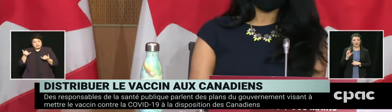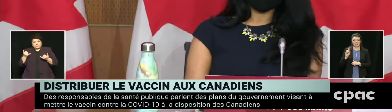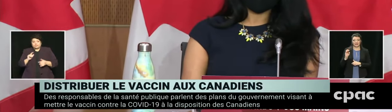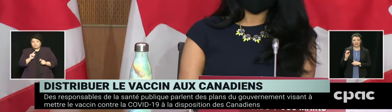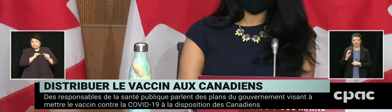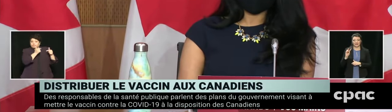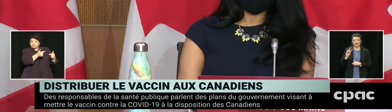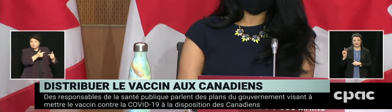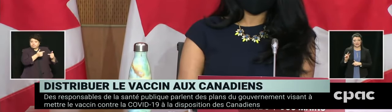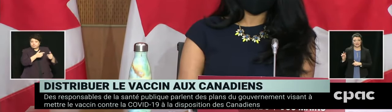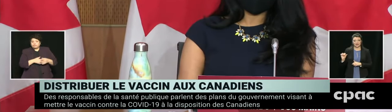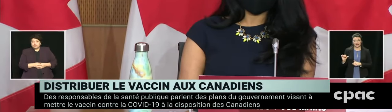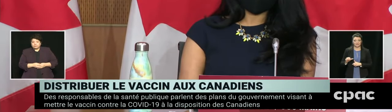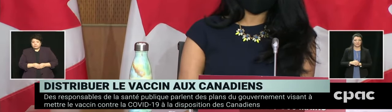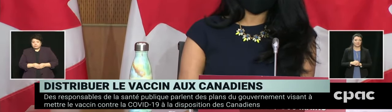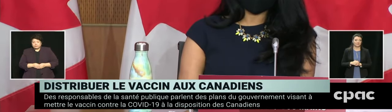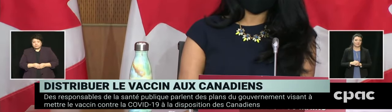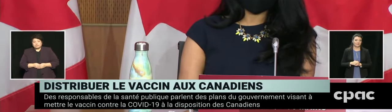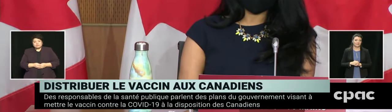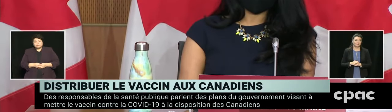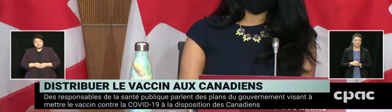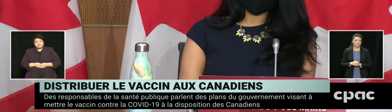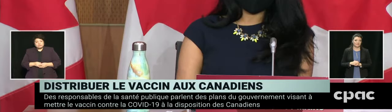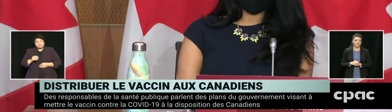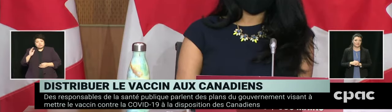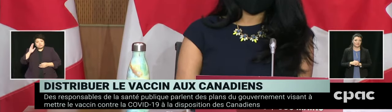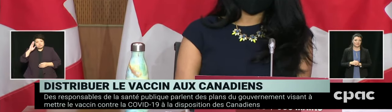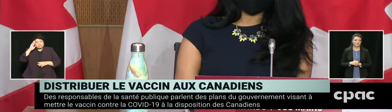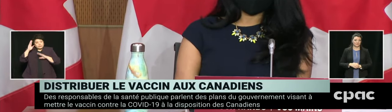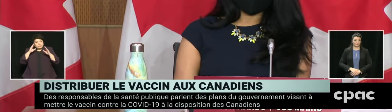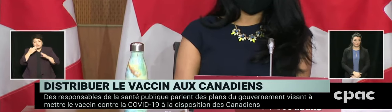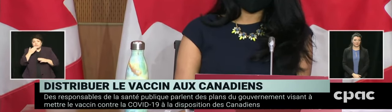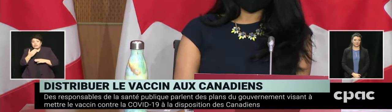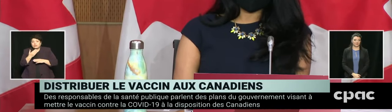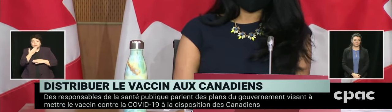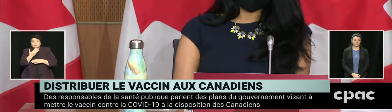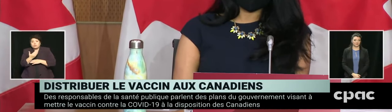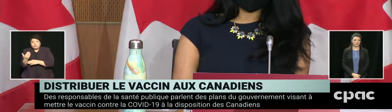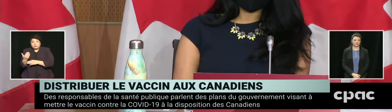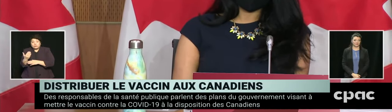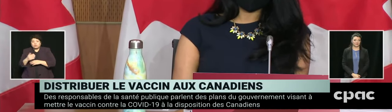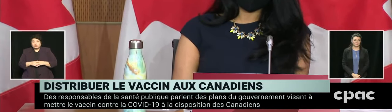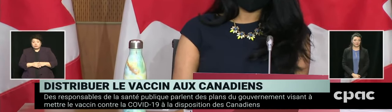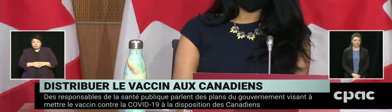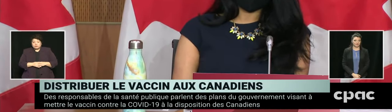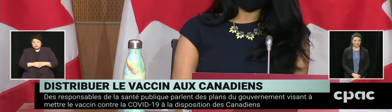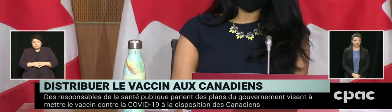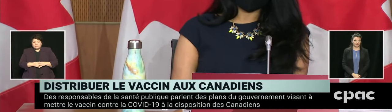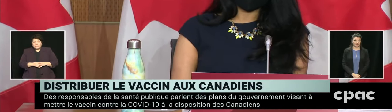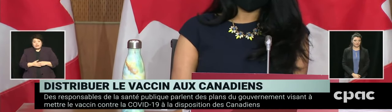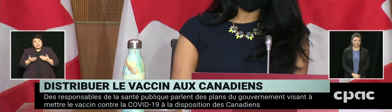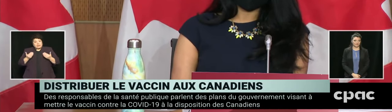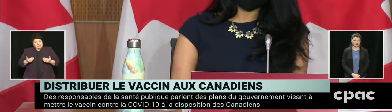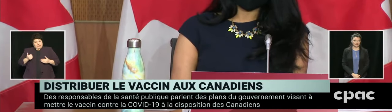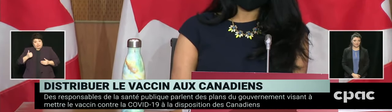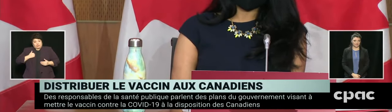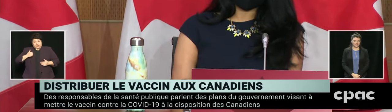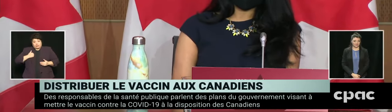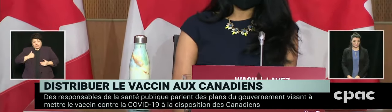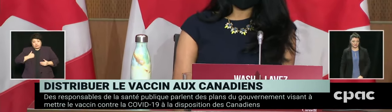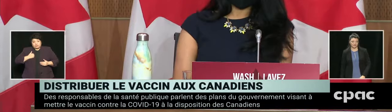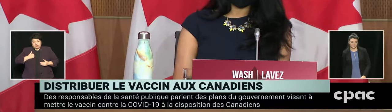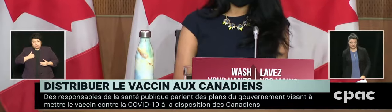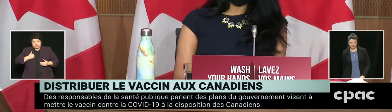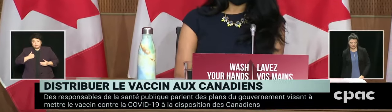Merci. Bonjour et merci d'être ici aujourd'hui. L'approche du Canada sur l'acquisition de vaccins a été et continue